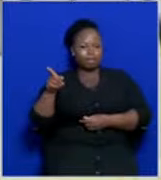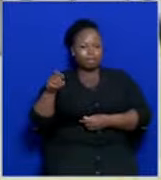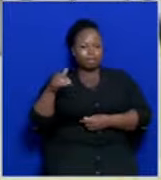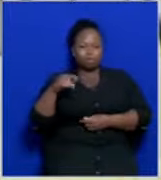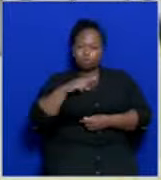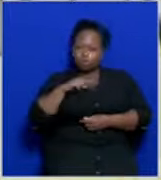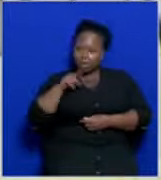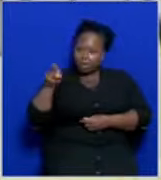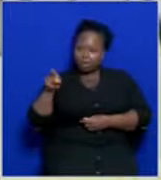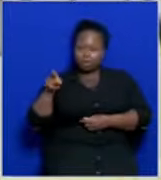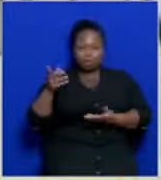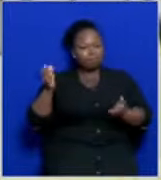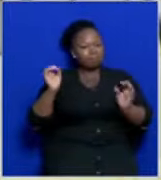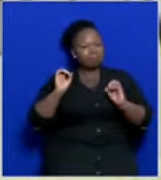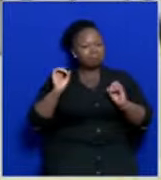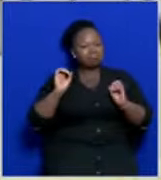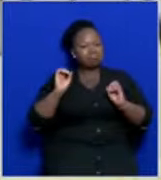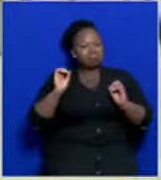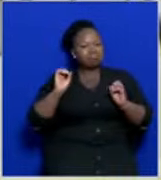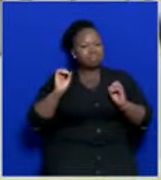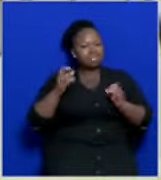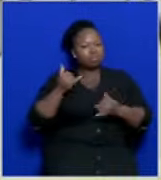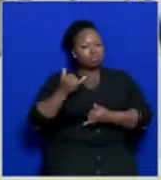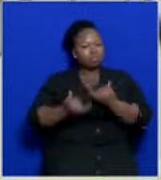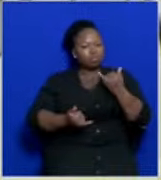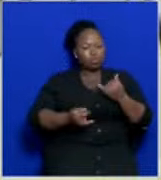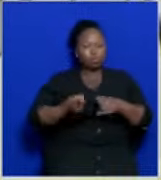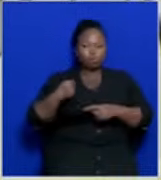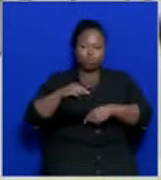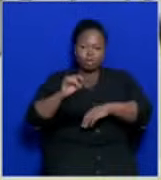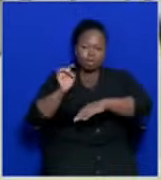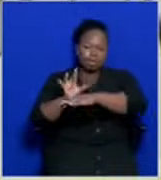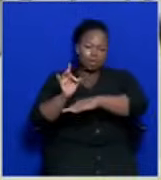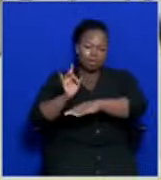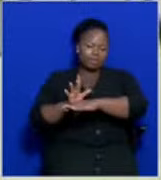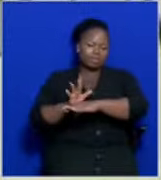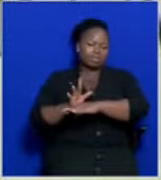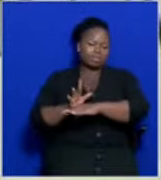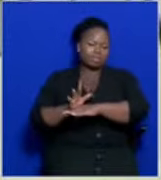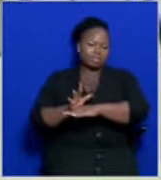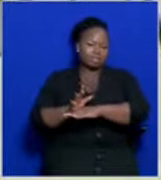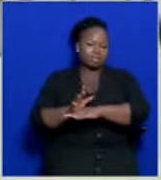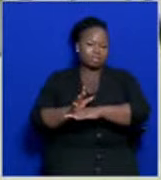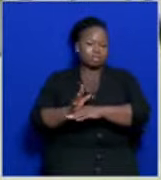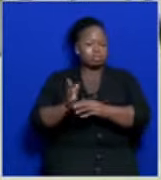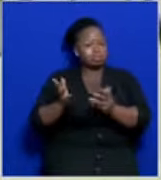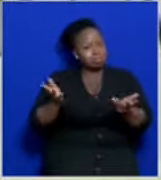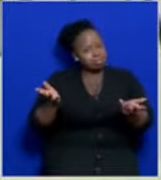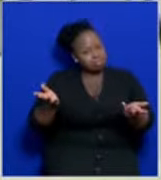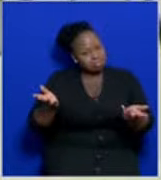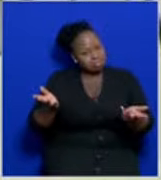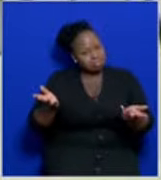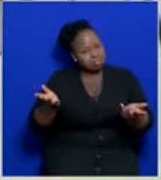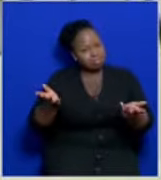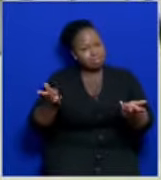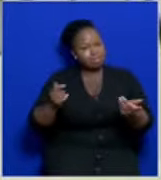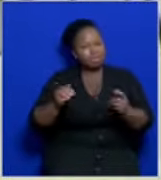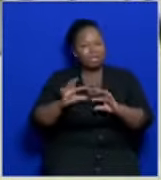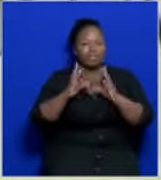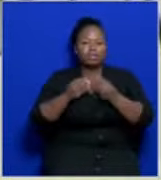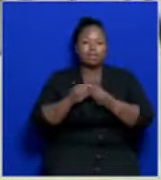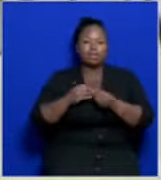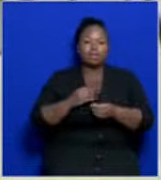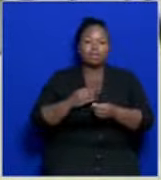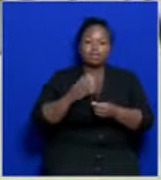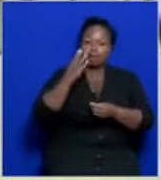that was wrong. We advised on what he asked us for. And with